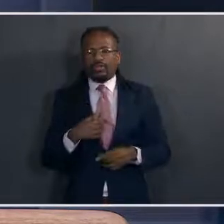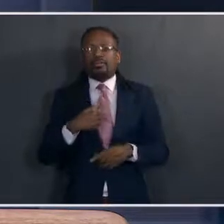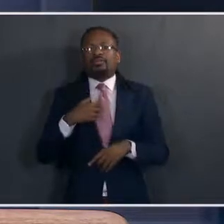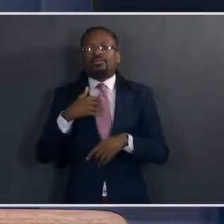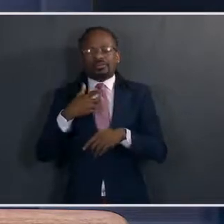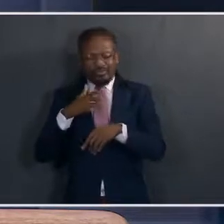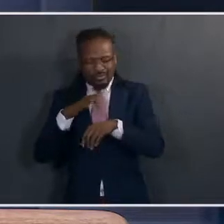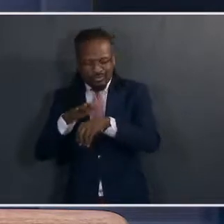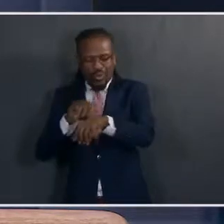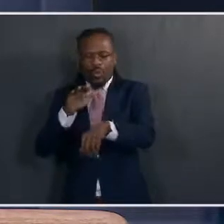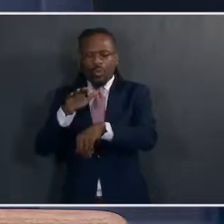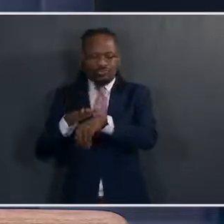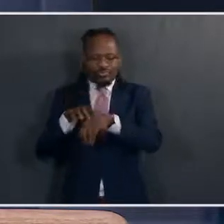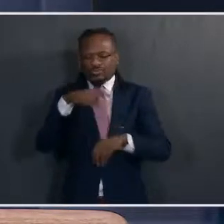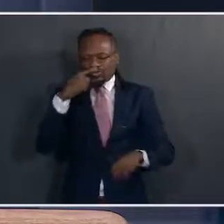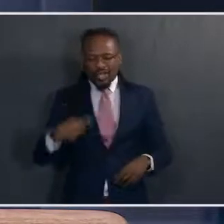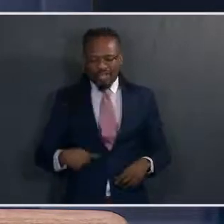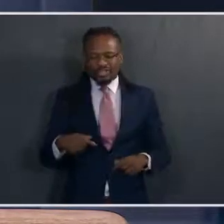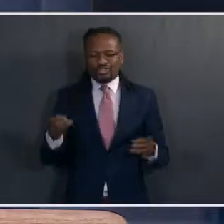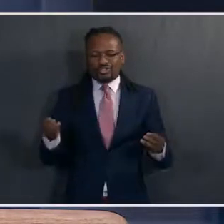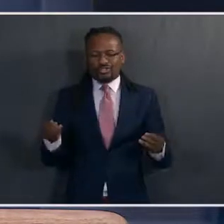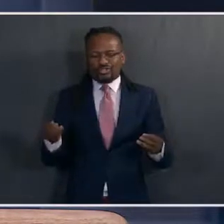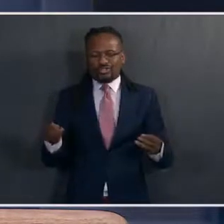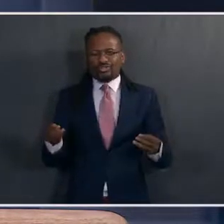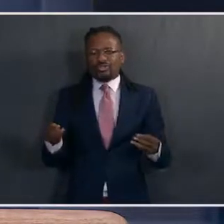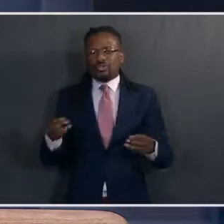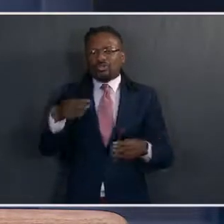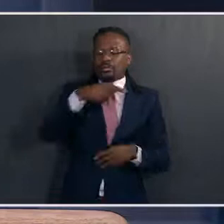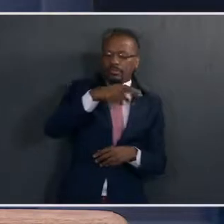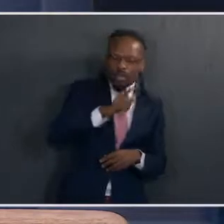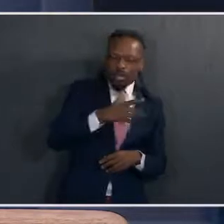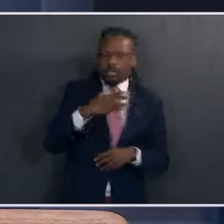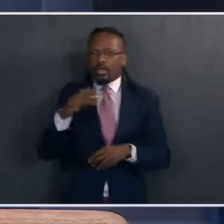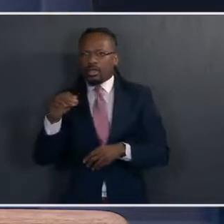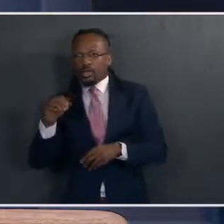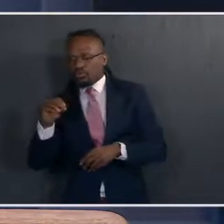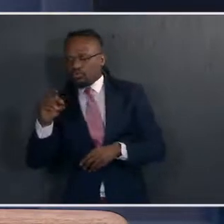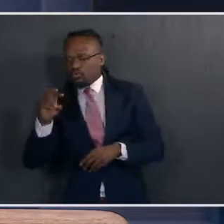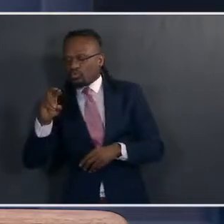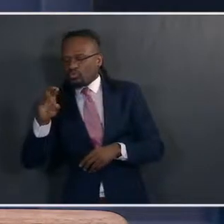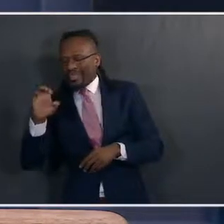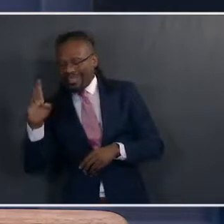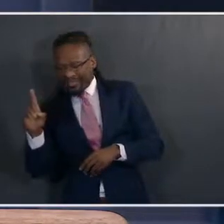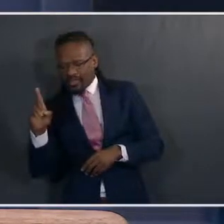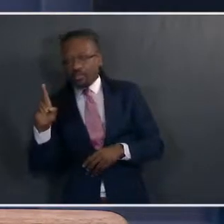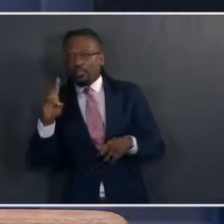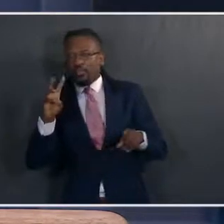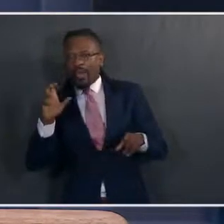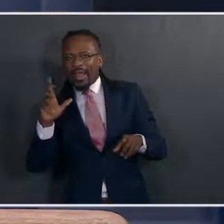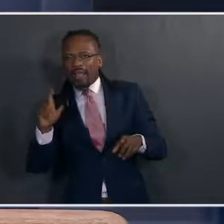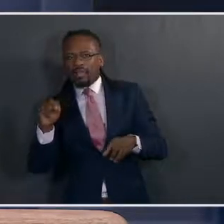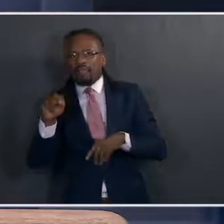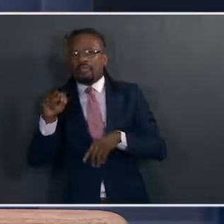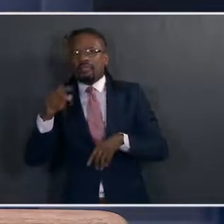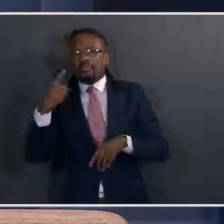Russia to swiftly release both Mr. Reed and Paul Whelan. In doing so, on the heels of extending New START would demonstrate that Russia is ready to